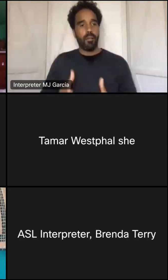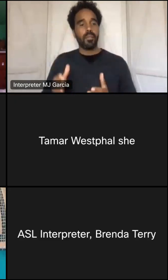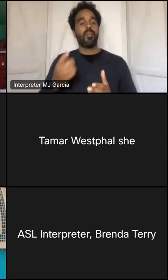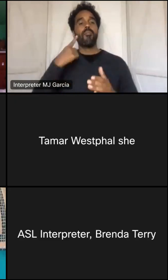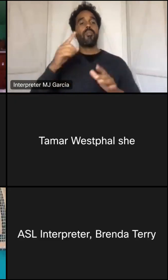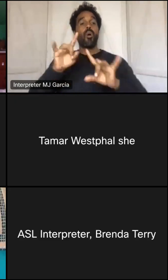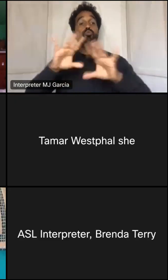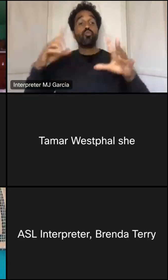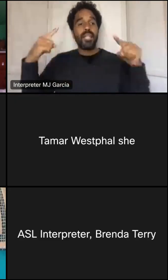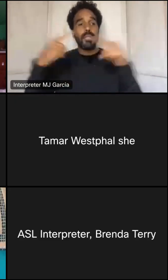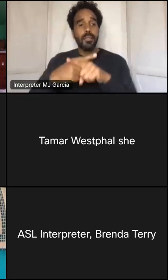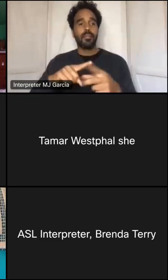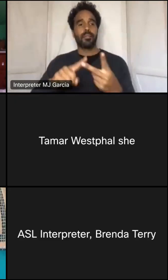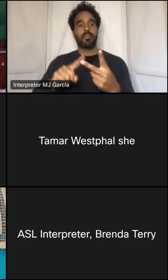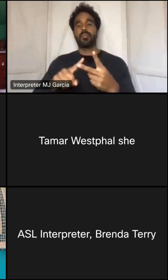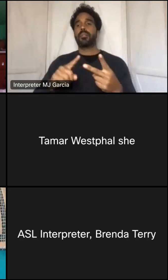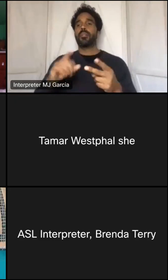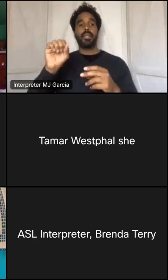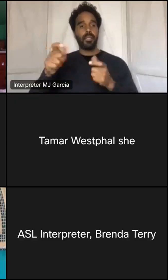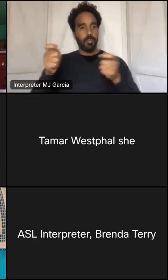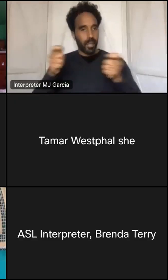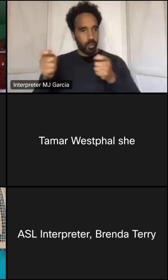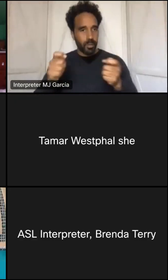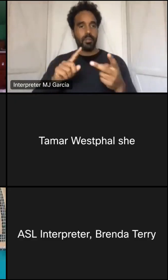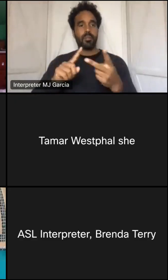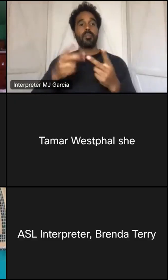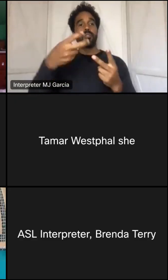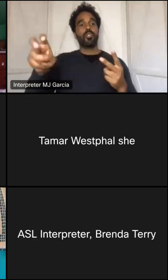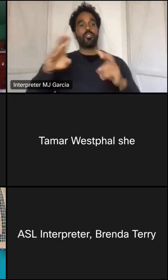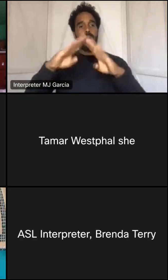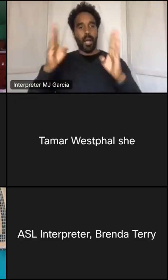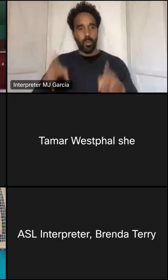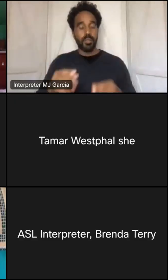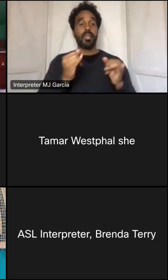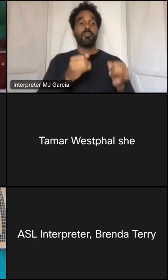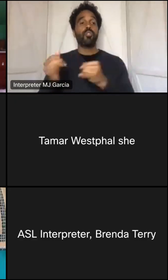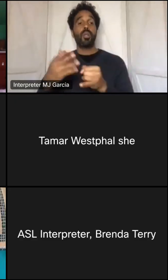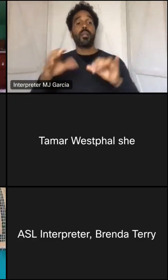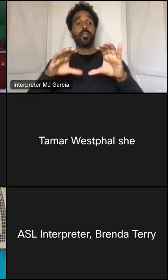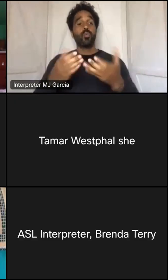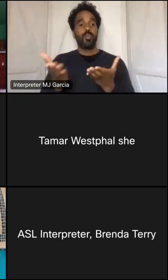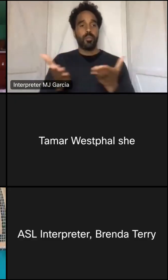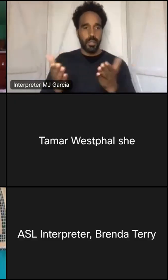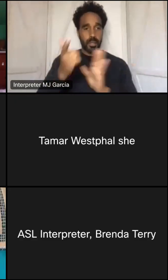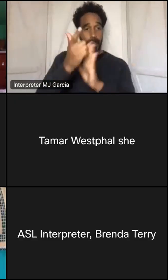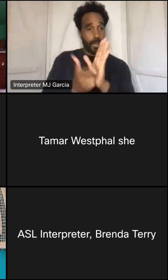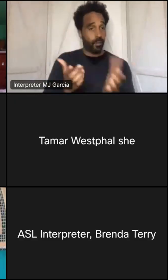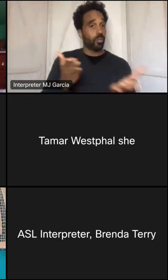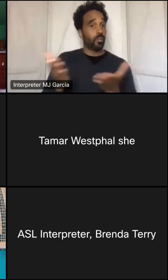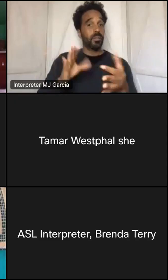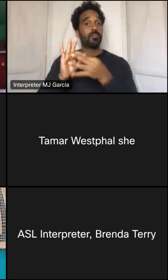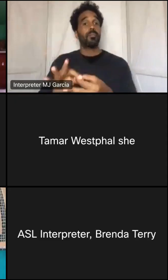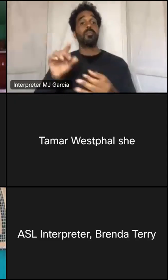intervention, case management, transitional housing, individual and group services, legal services in the areas of